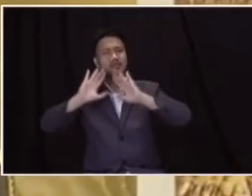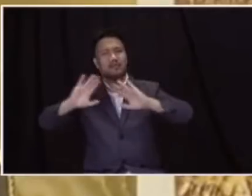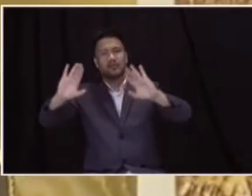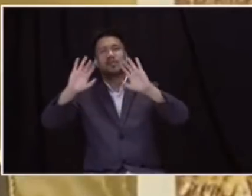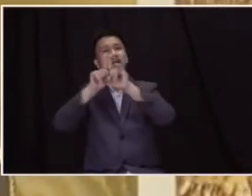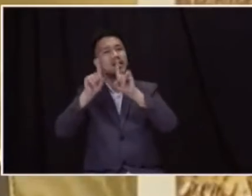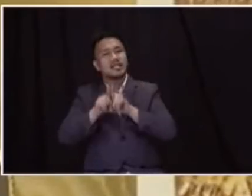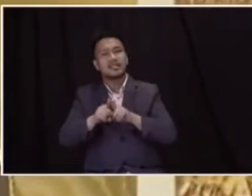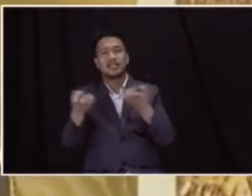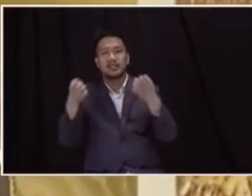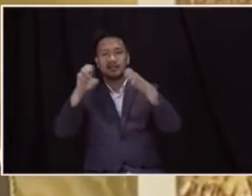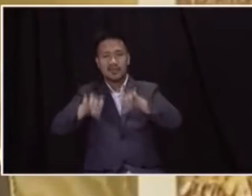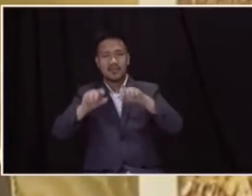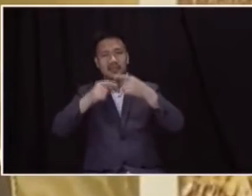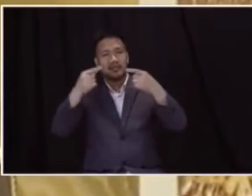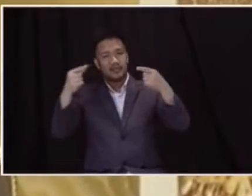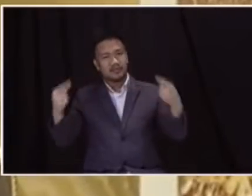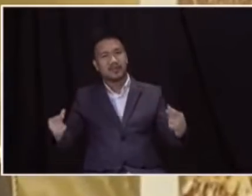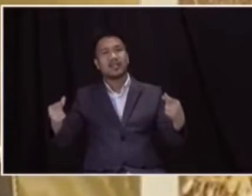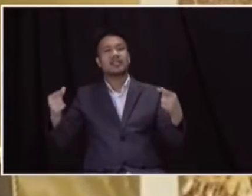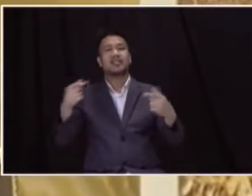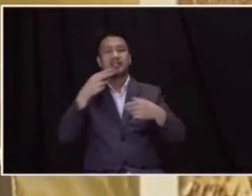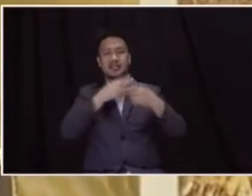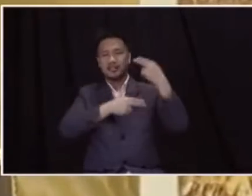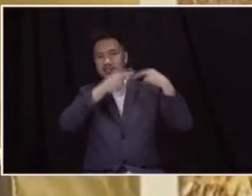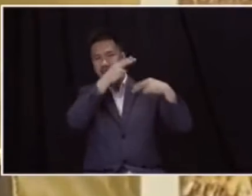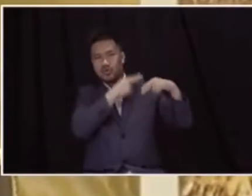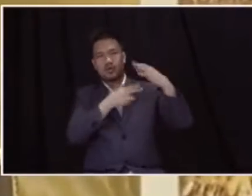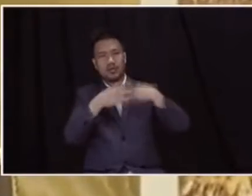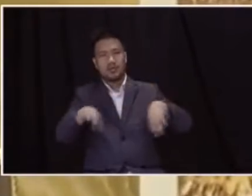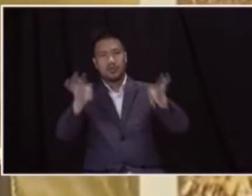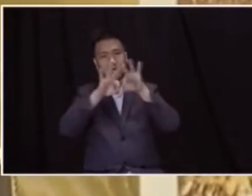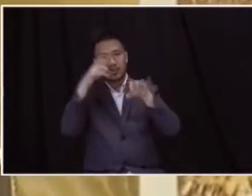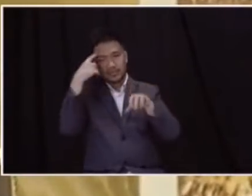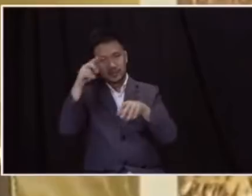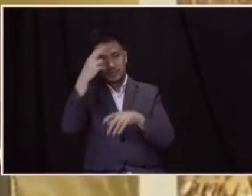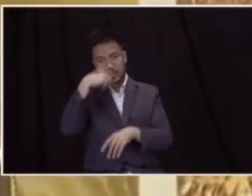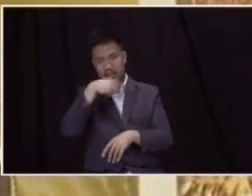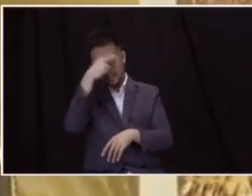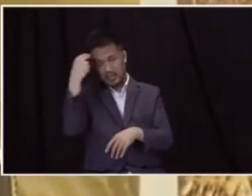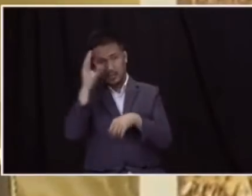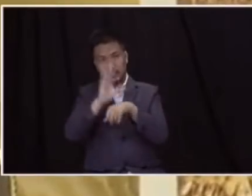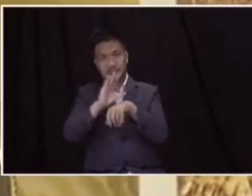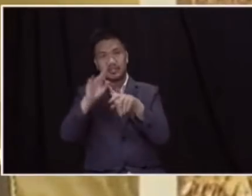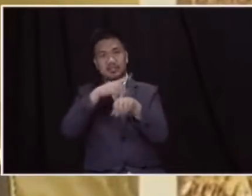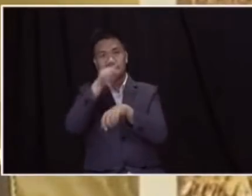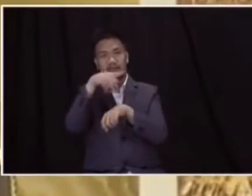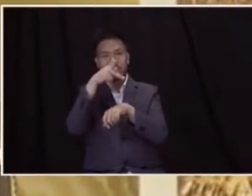event of great historic significance for the Catholic Church in the Philippines.